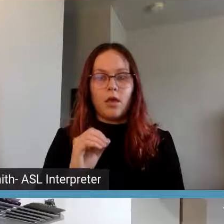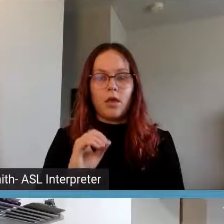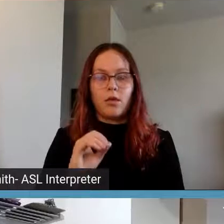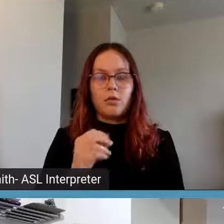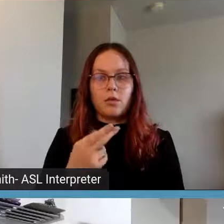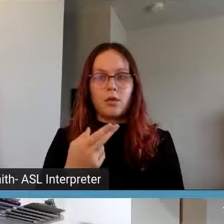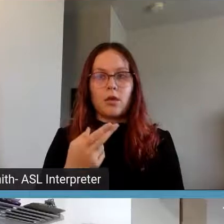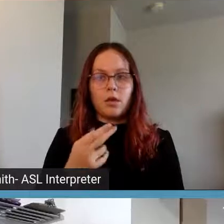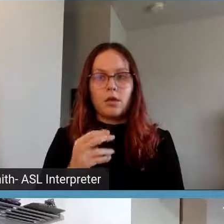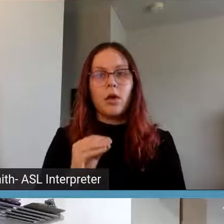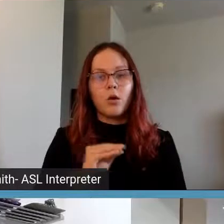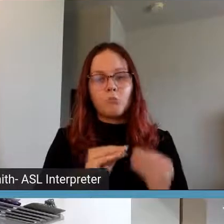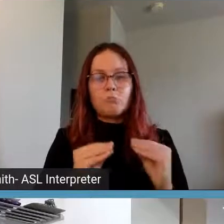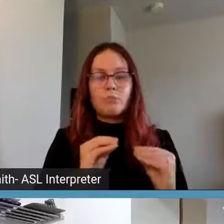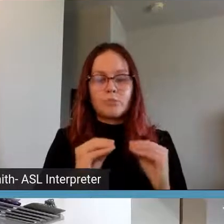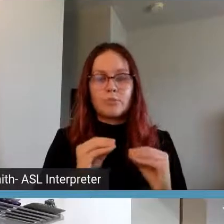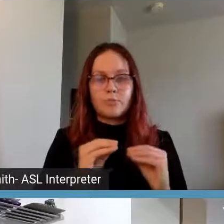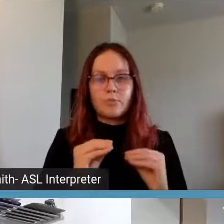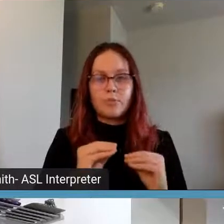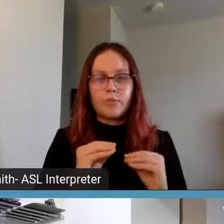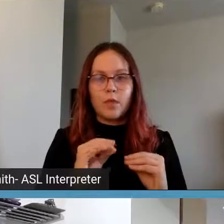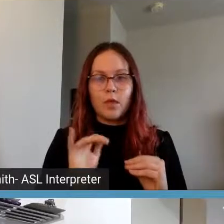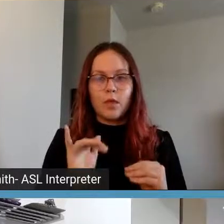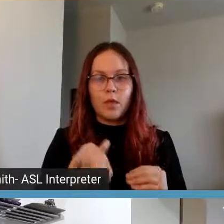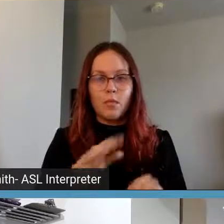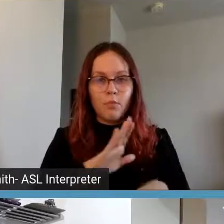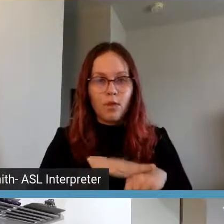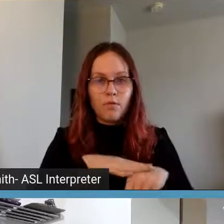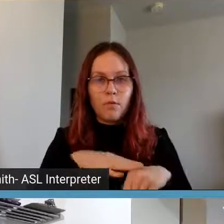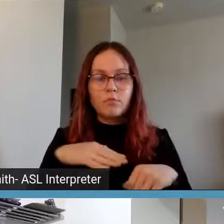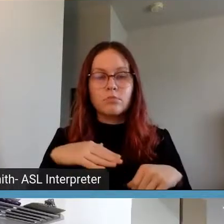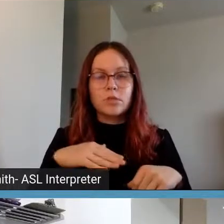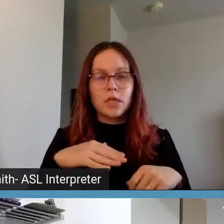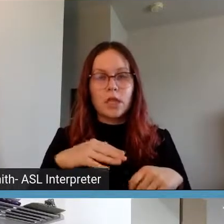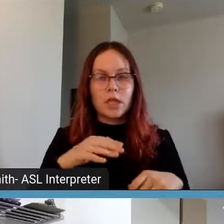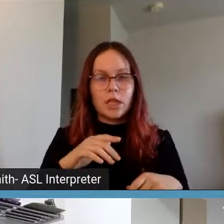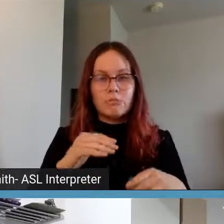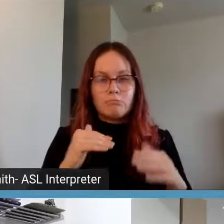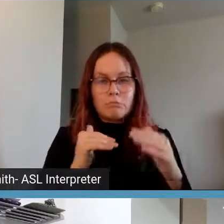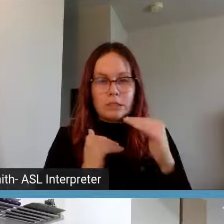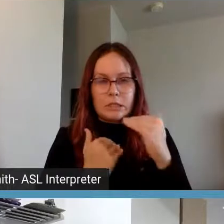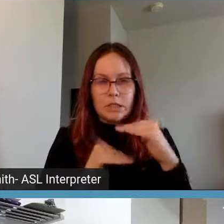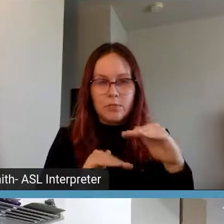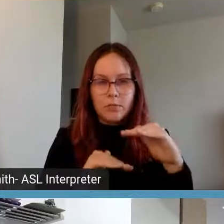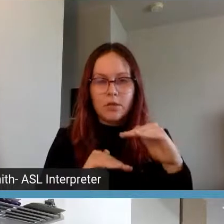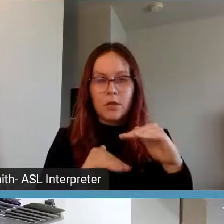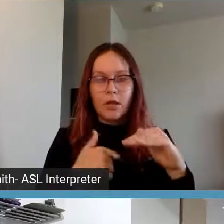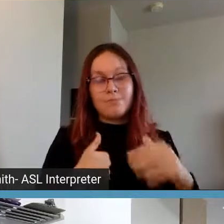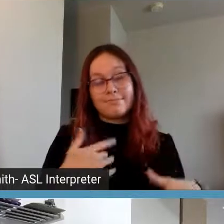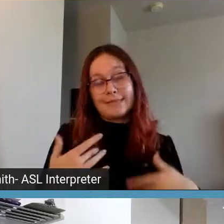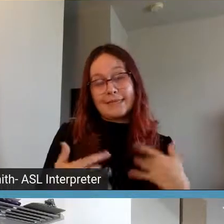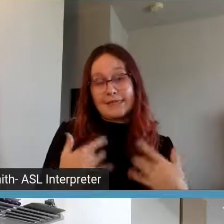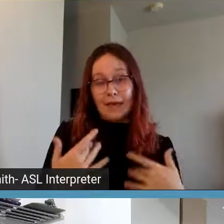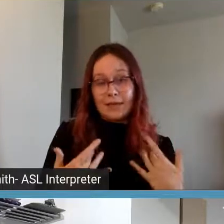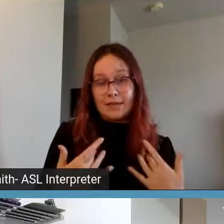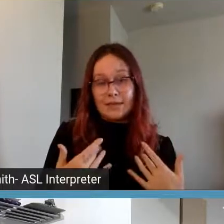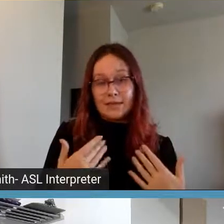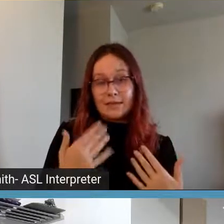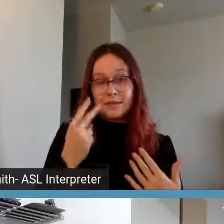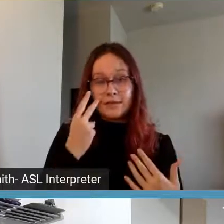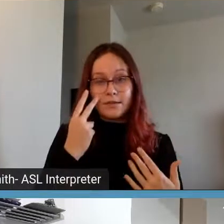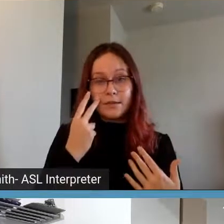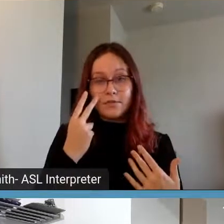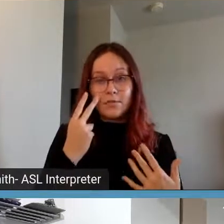So, but that platform is super limited. And I'm excited to see like where the funding